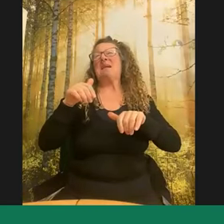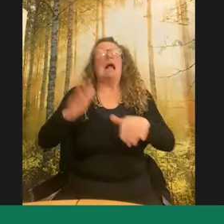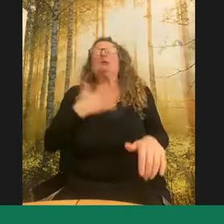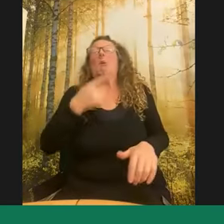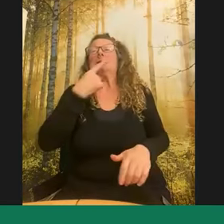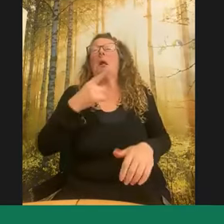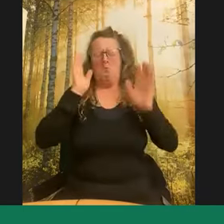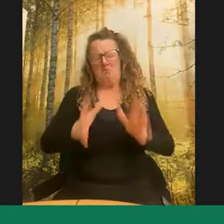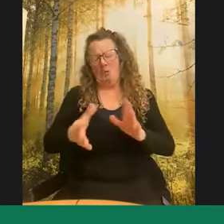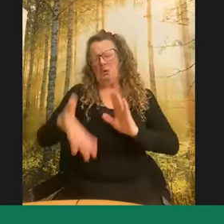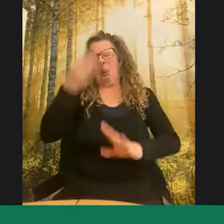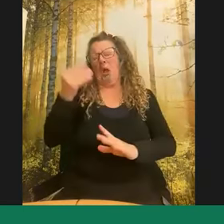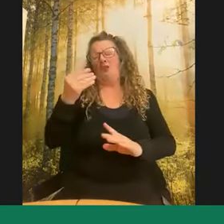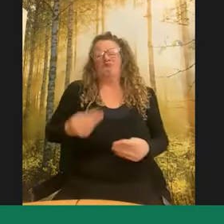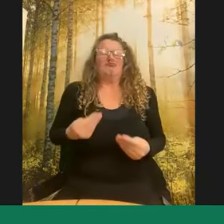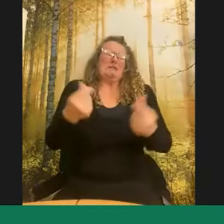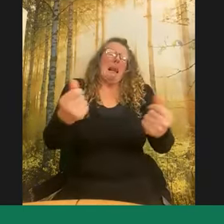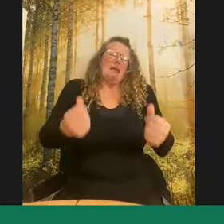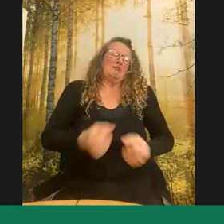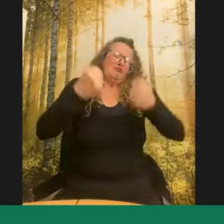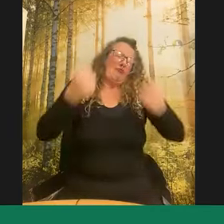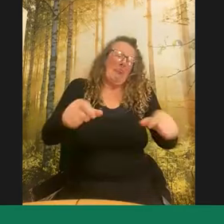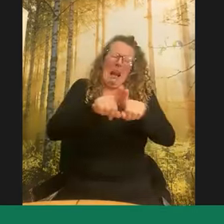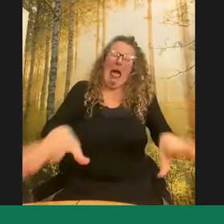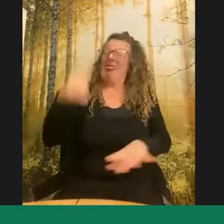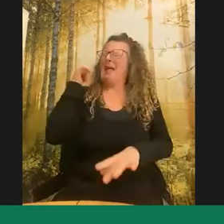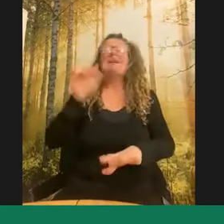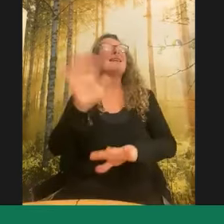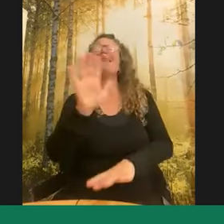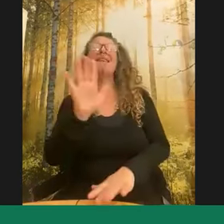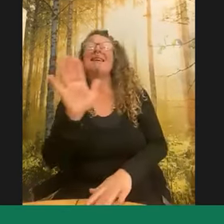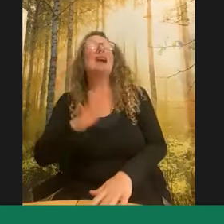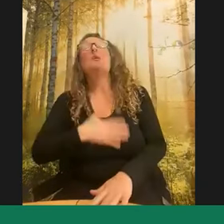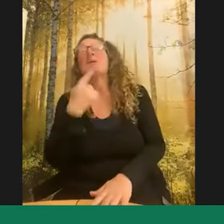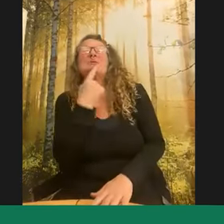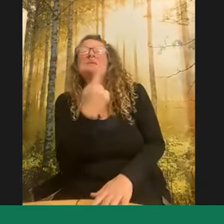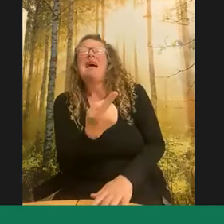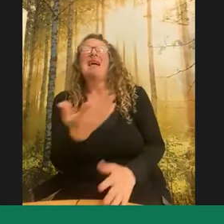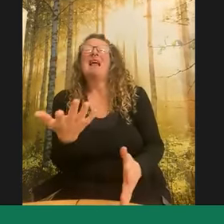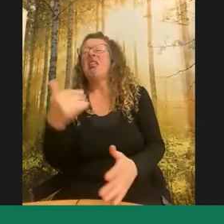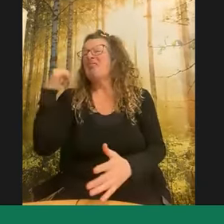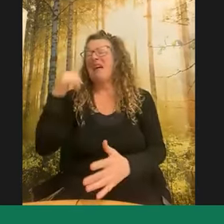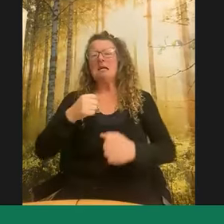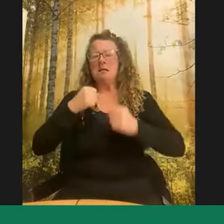and we have to be, you know, as strong as they were. I don't know, because I think they endured